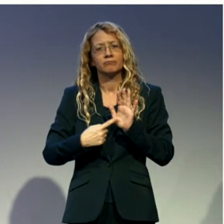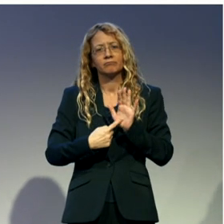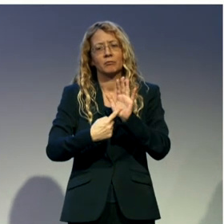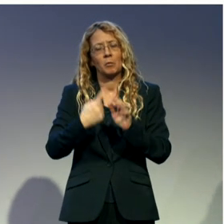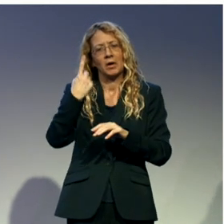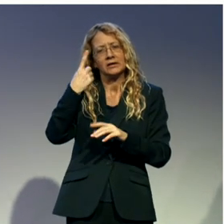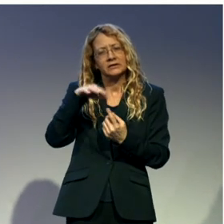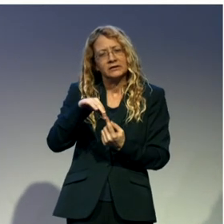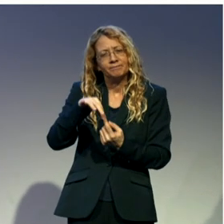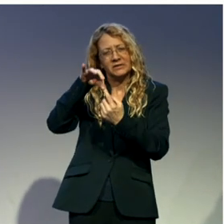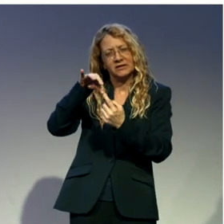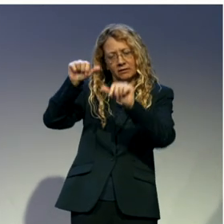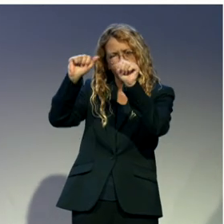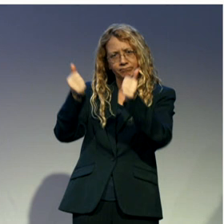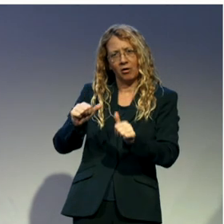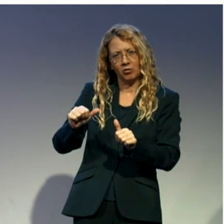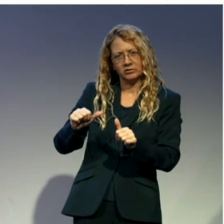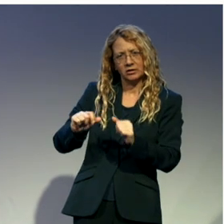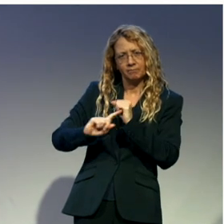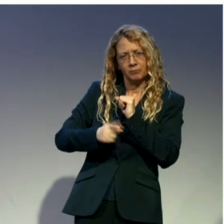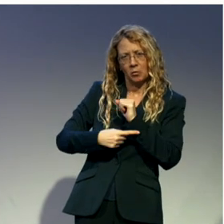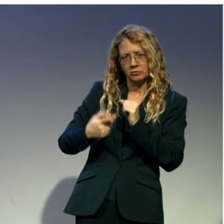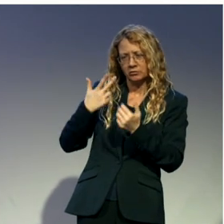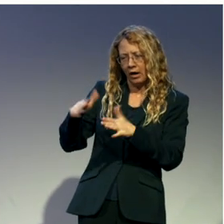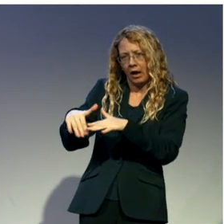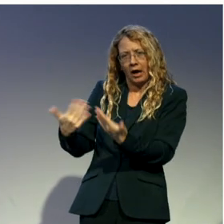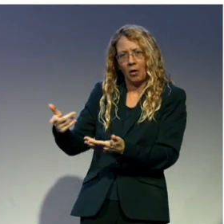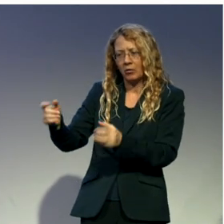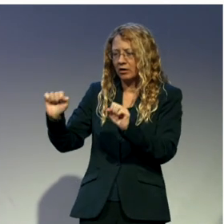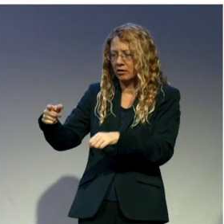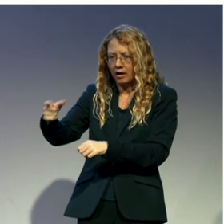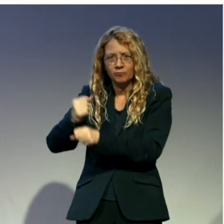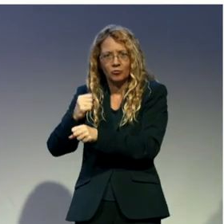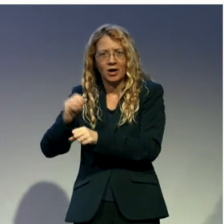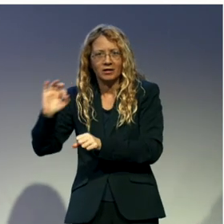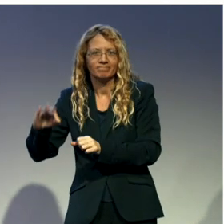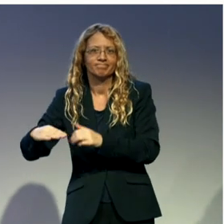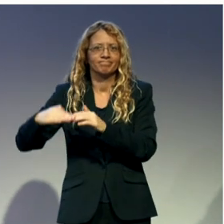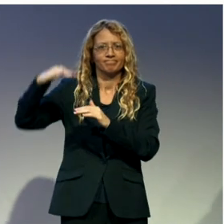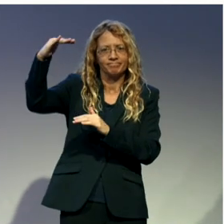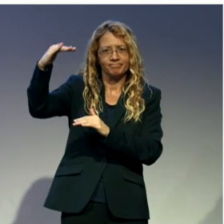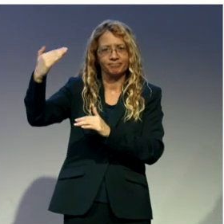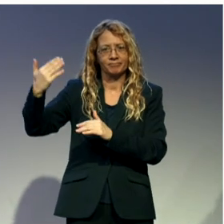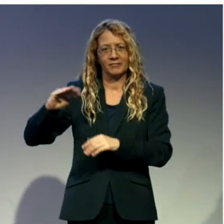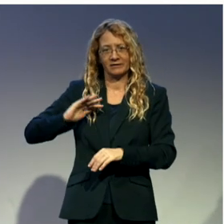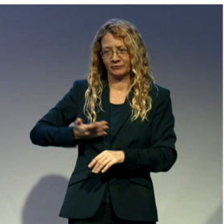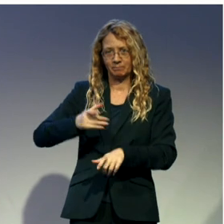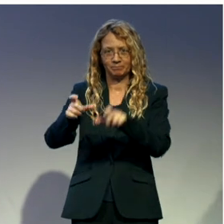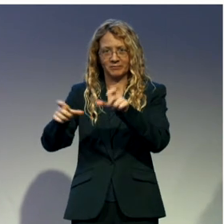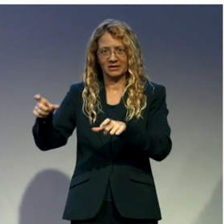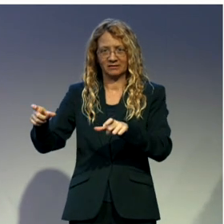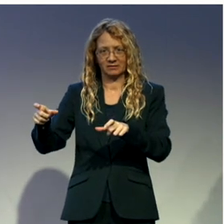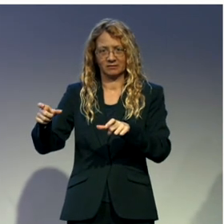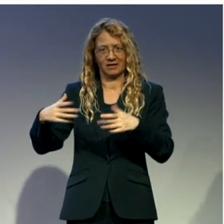receivers. Women's health and livelihood both are a very, very bleak scenario in India